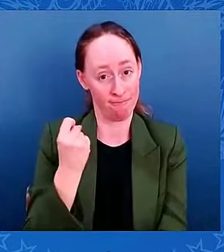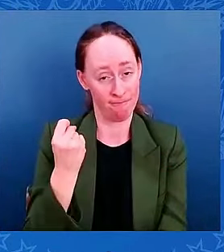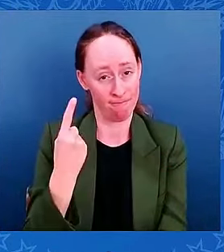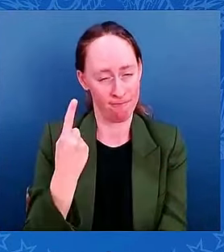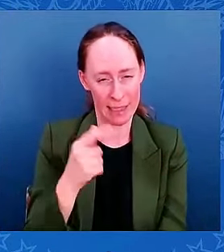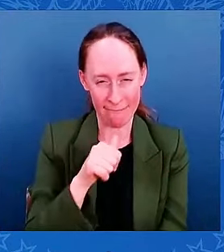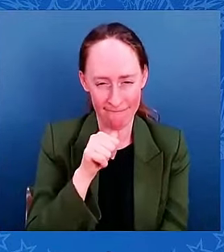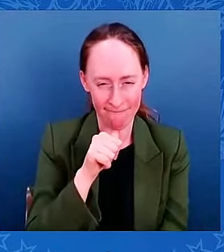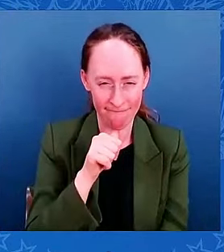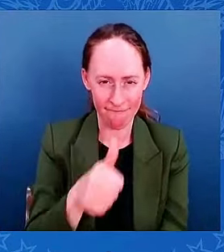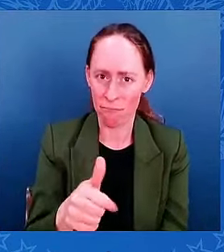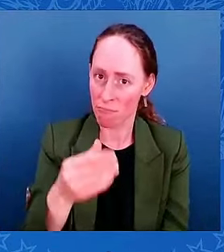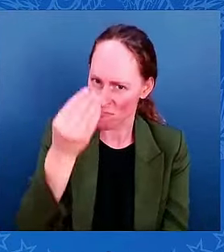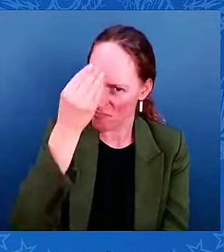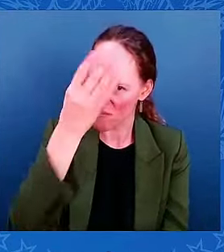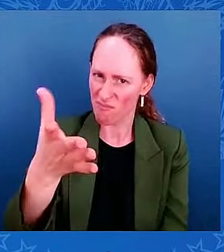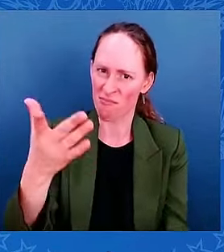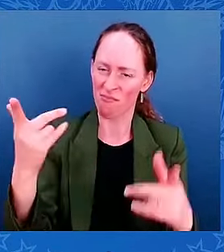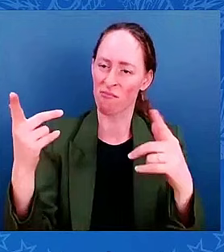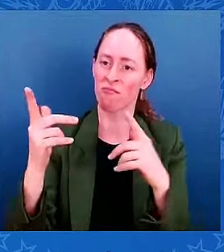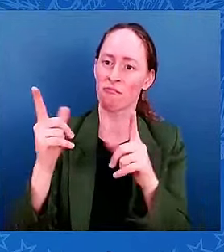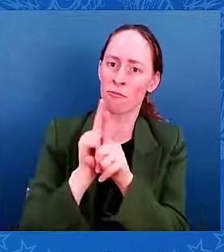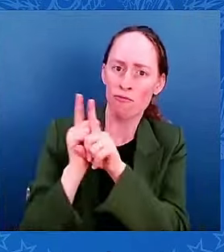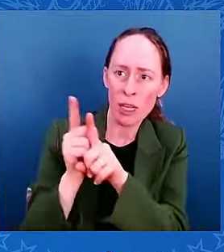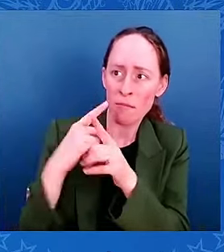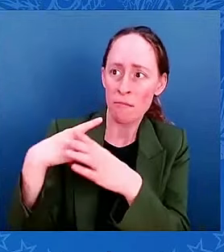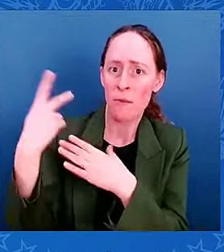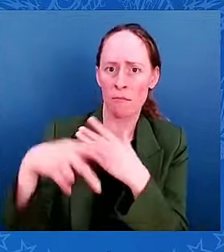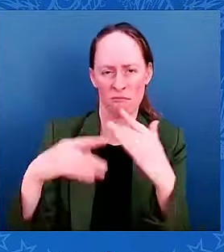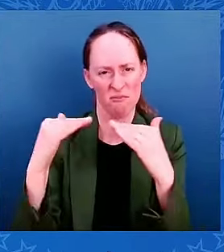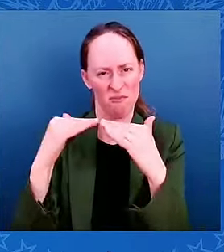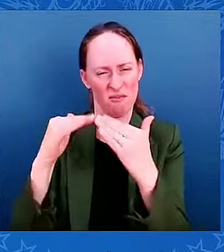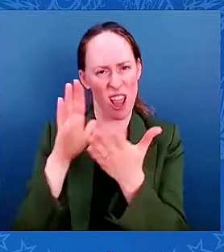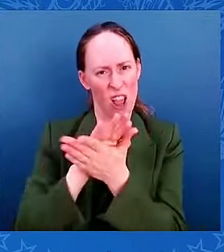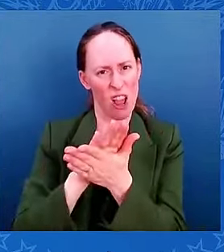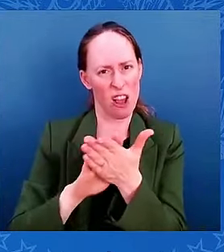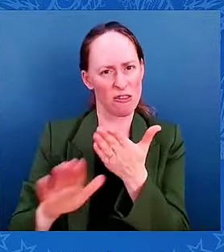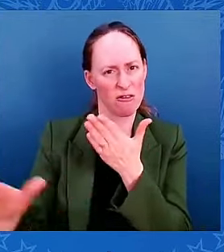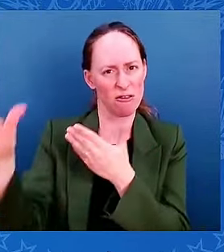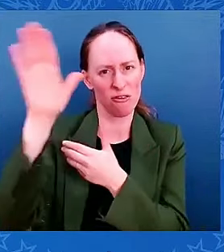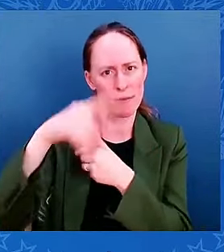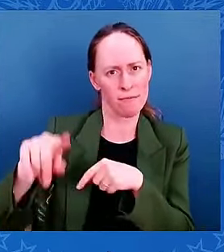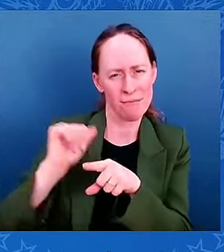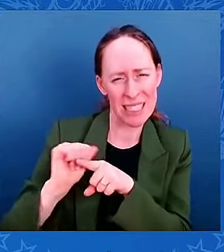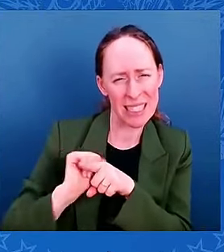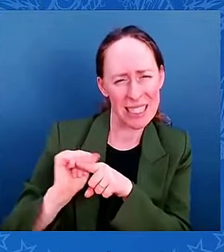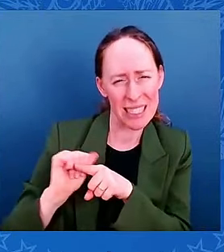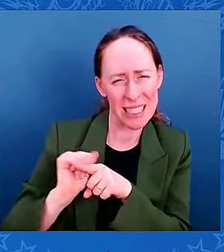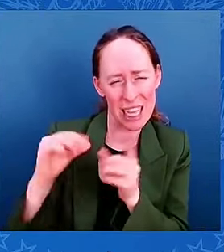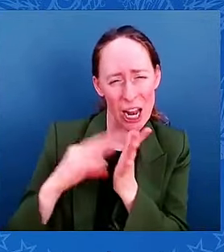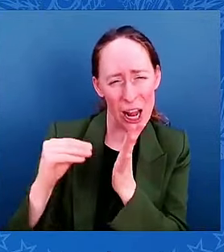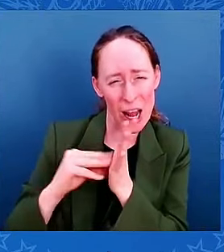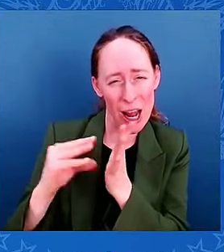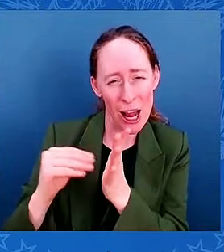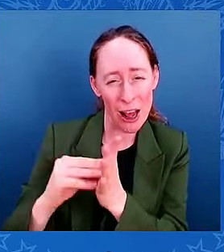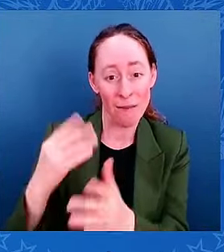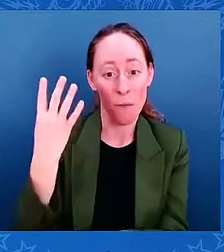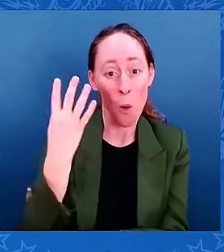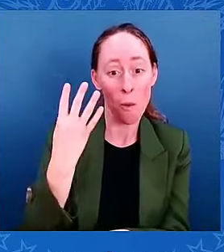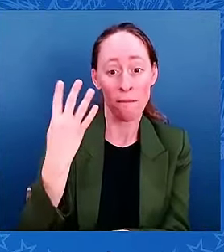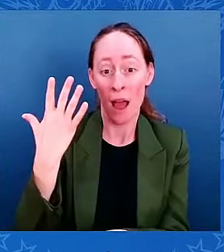real. Some of you apprentices have to be journeymen for 4 to 5 years. You get paid to learn a